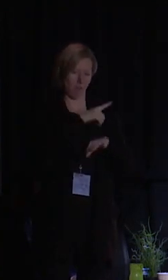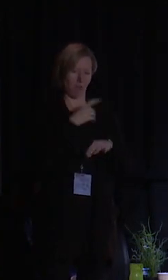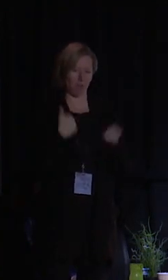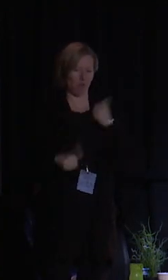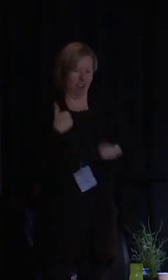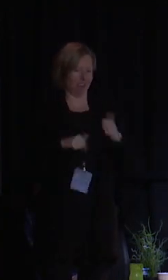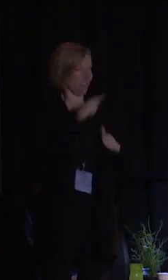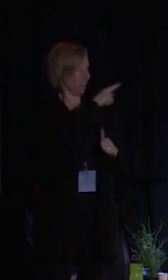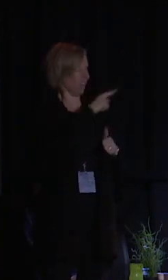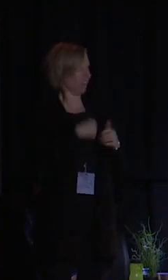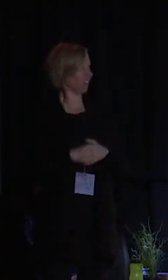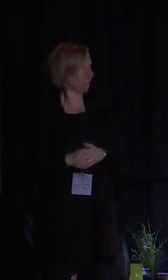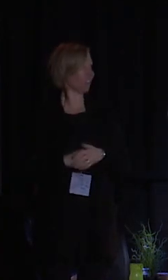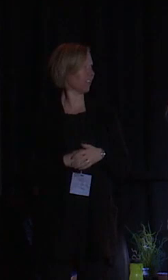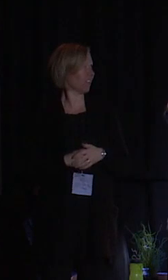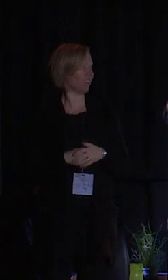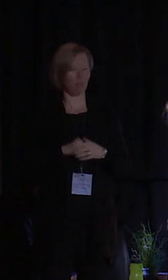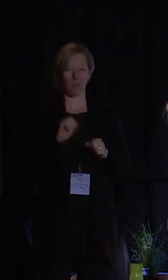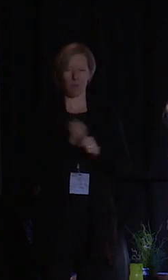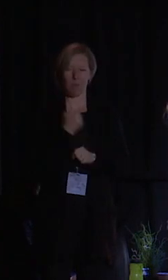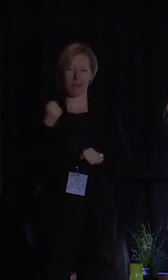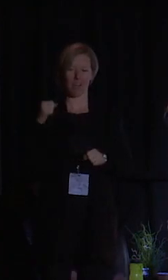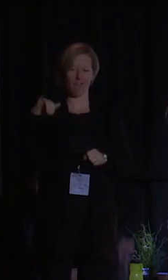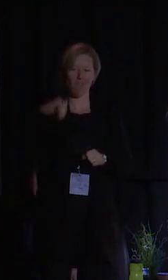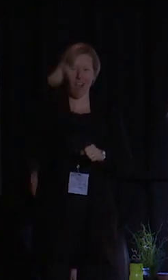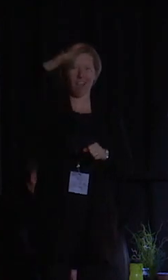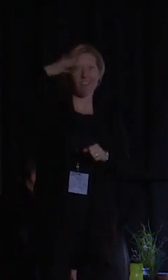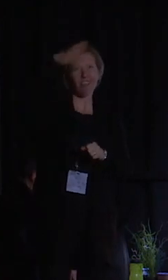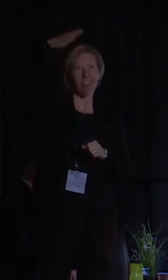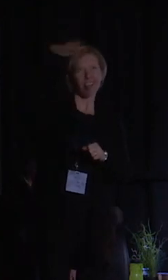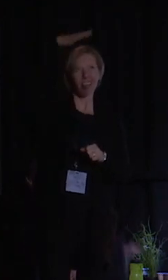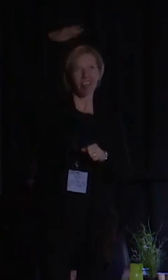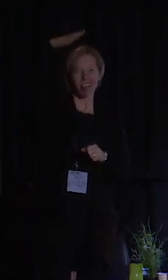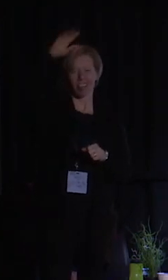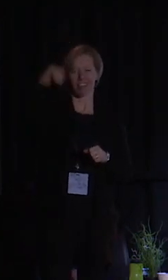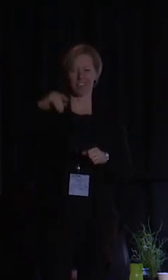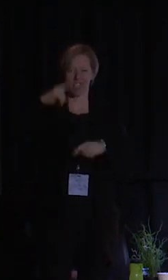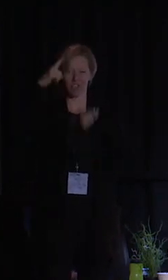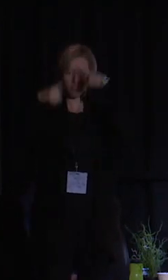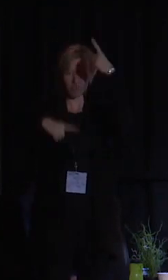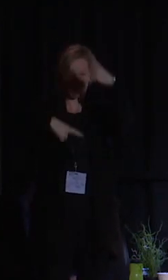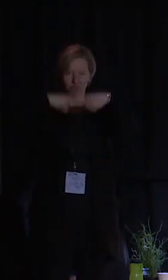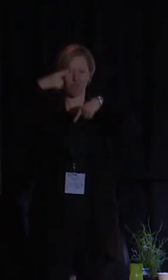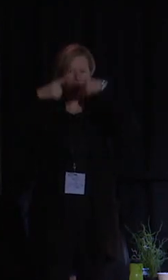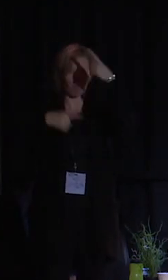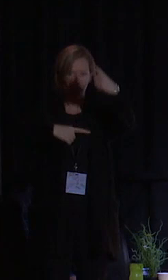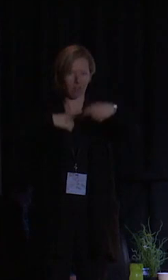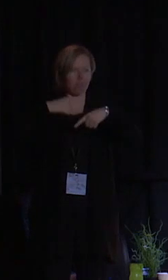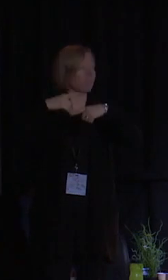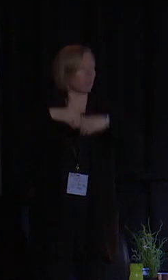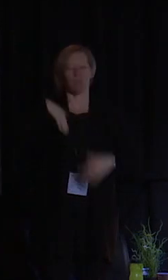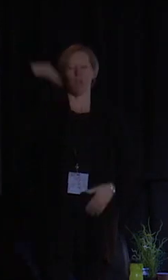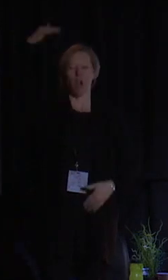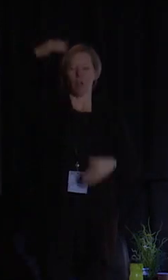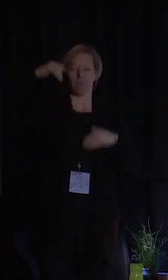it, he stuck her in it and made her fly in it. And it is fully gyroscopic. So it goes higher than